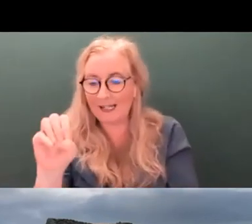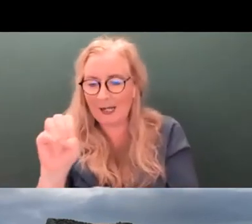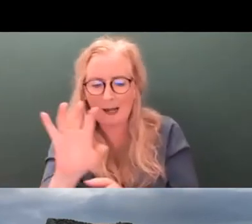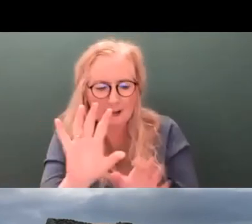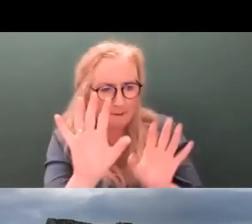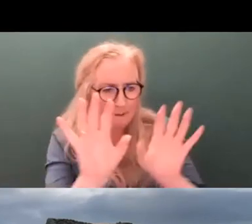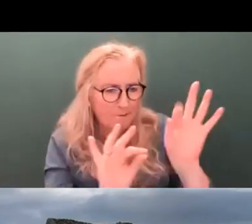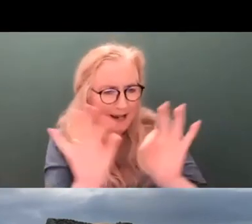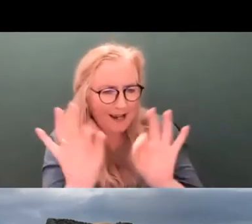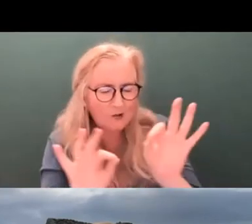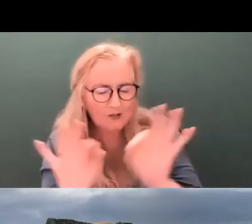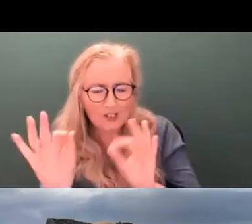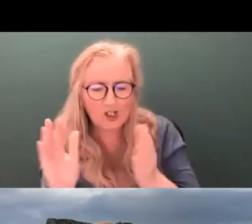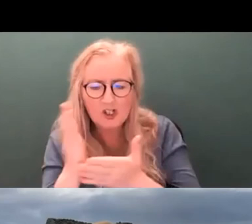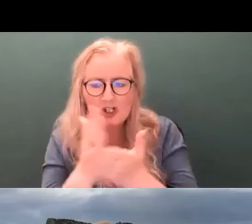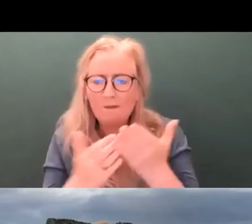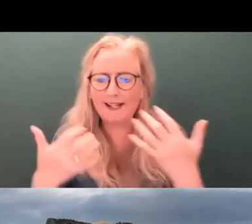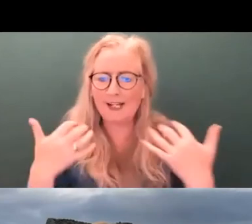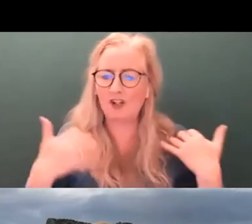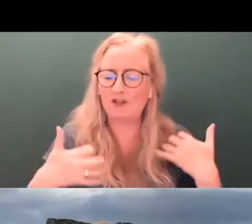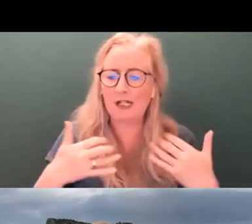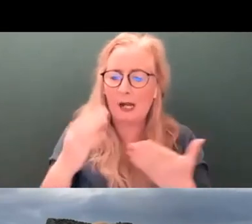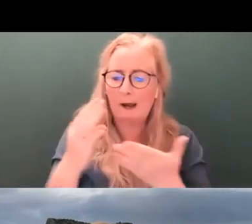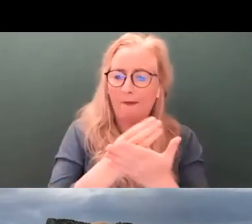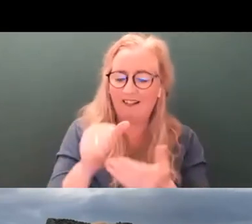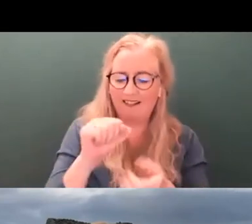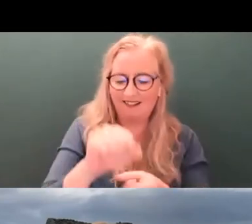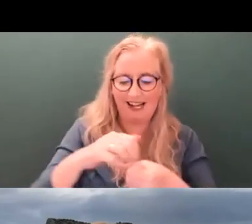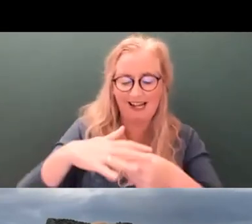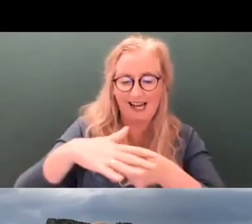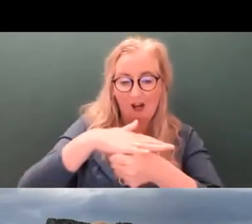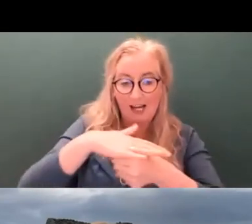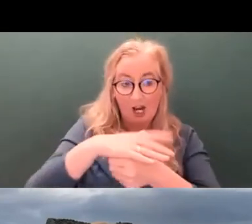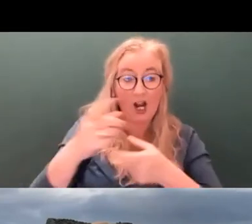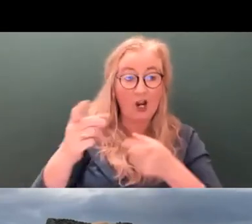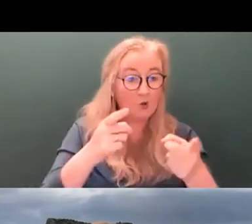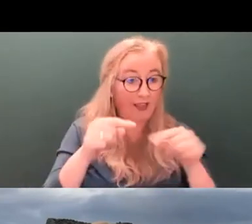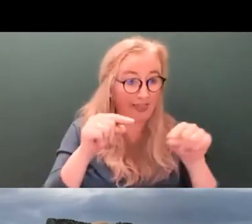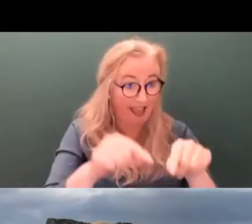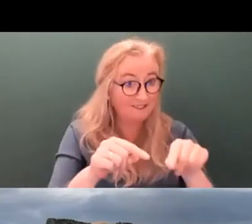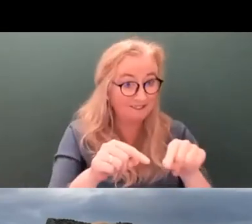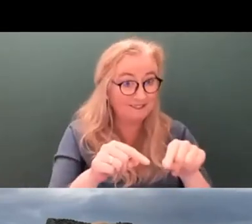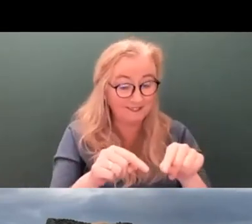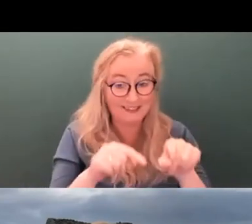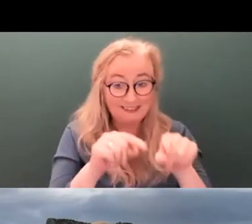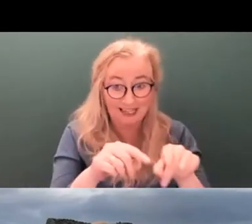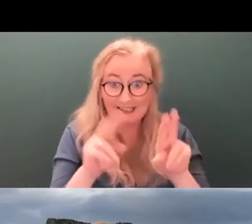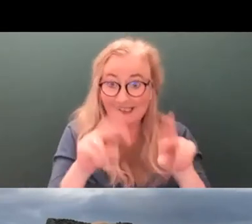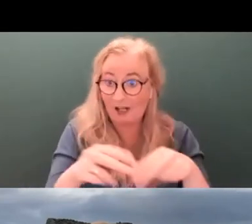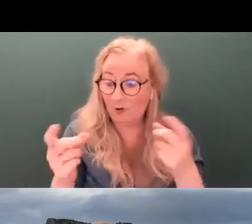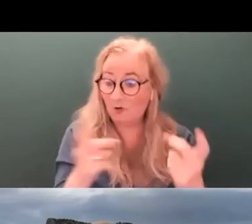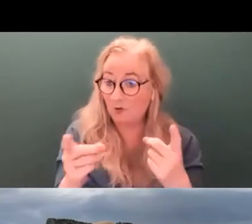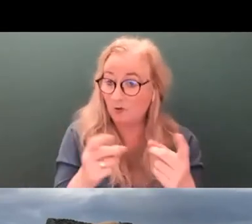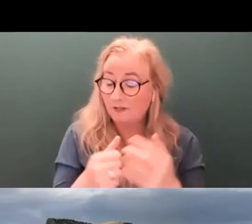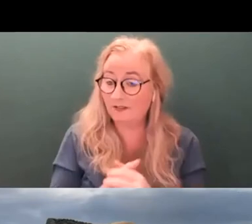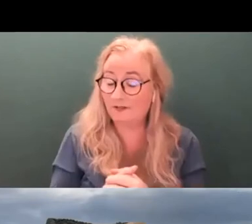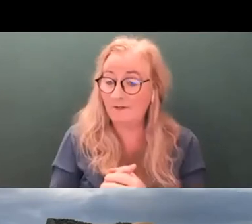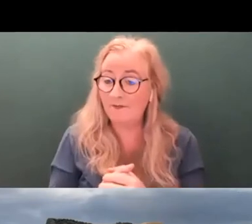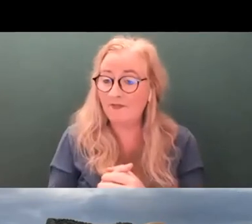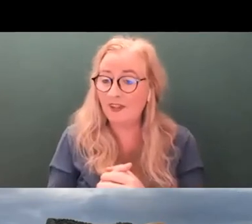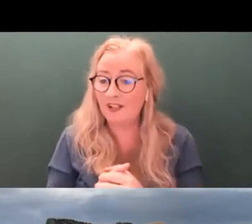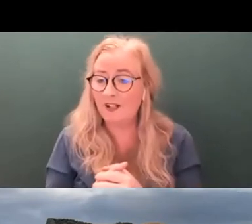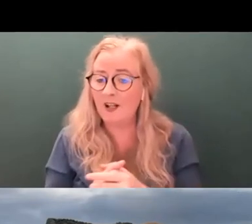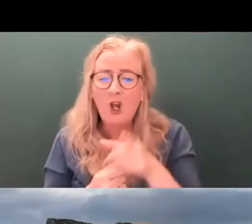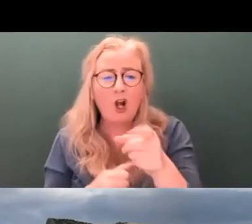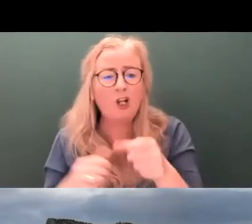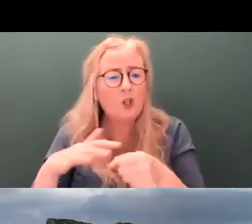you know, more interesting aspects to their area and do a feature on them that would be very doable. would have thought. Do local